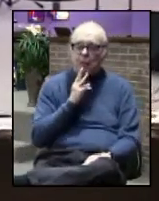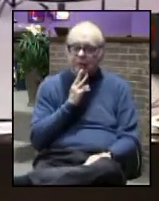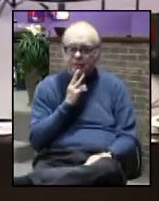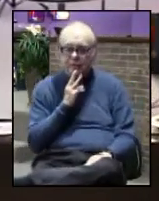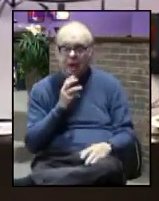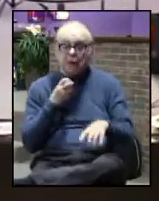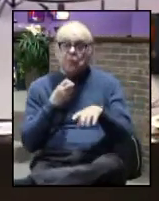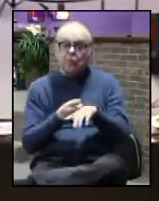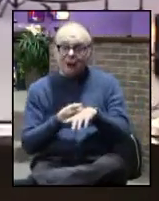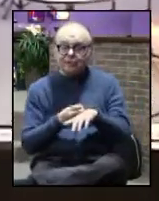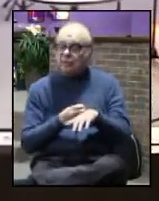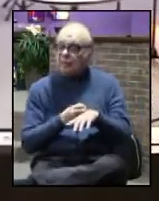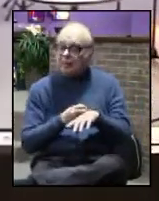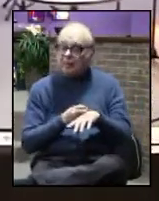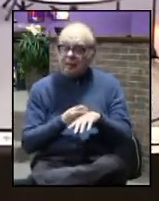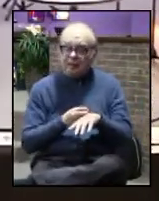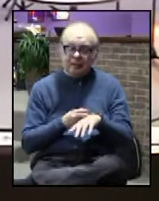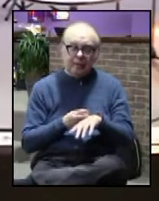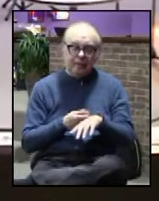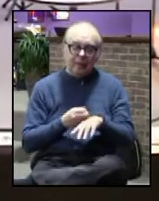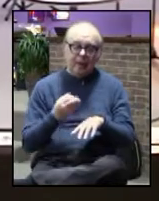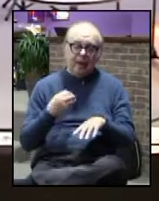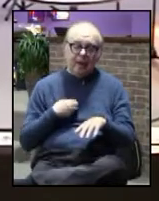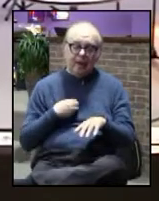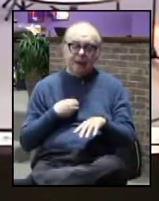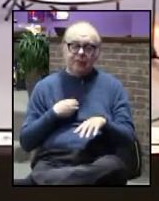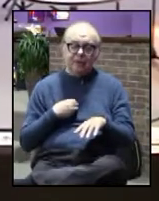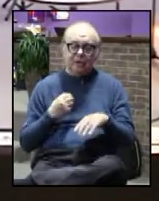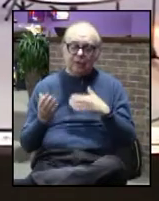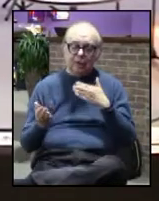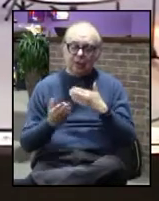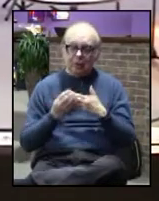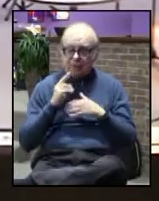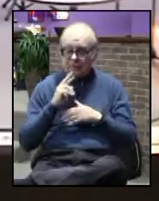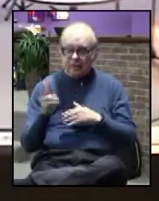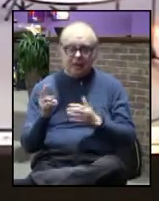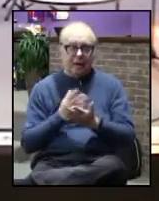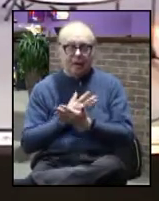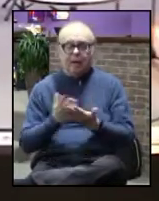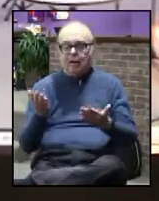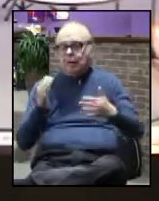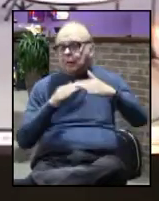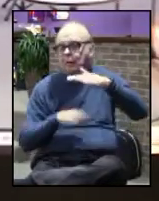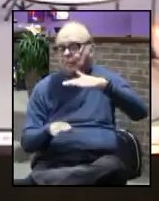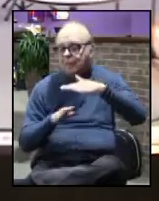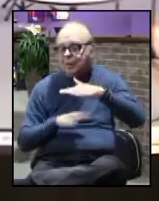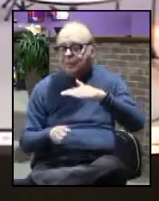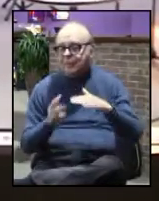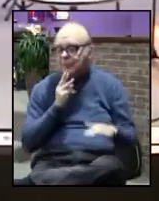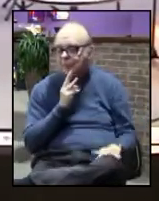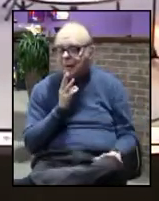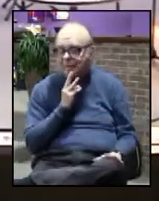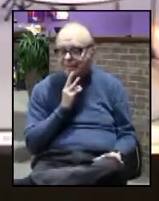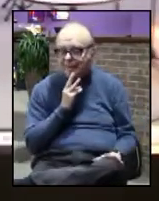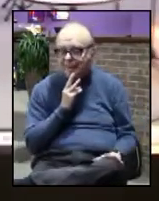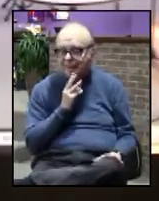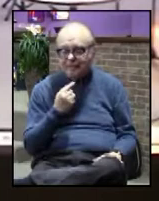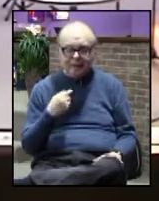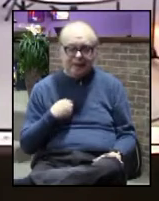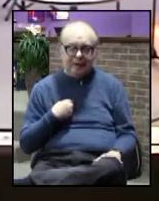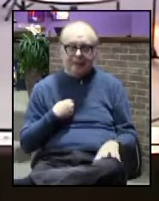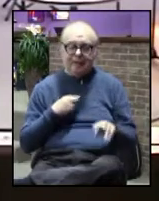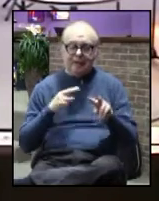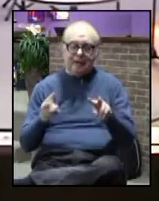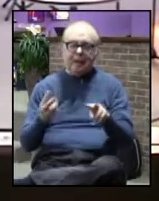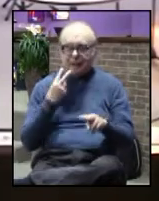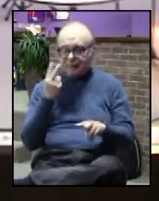rocks. Dude's got a good close-up of whatever was underneath there. Me, I'm